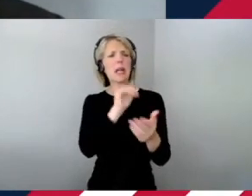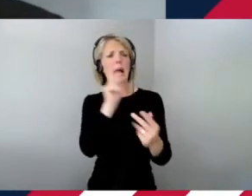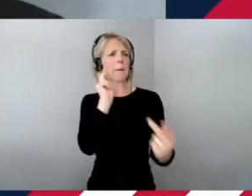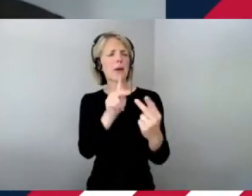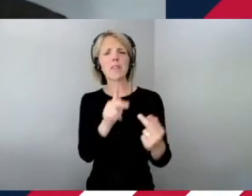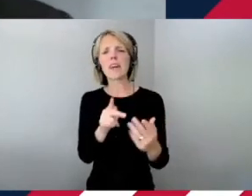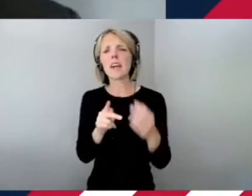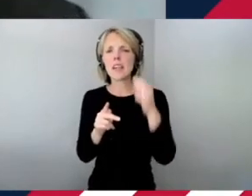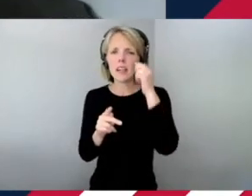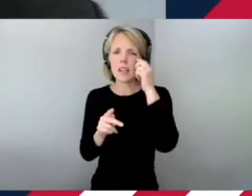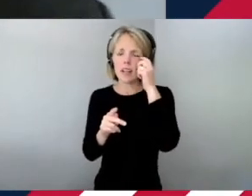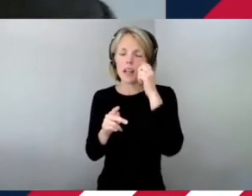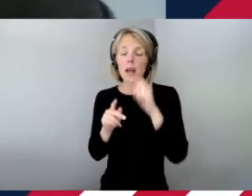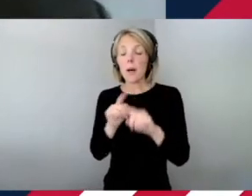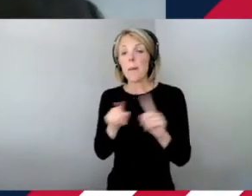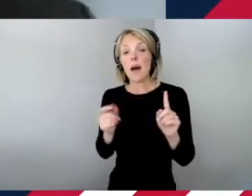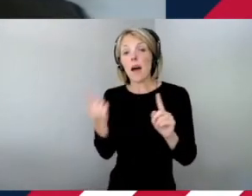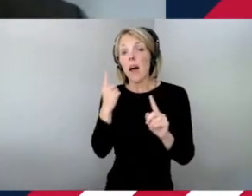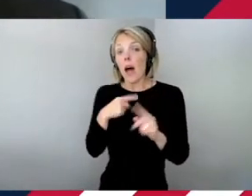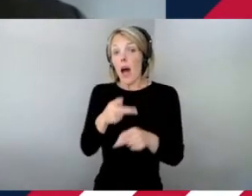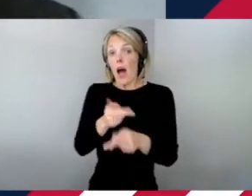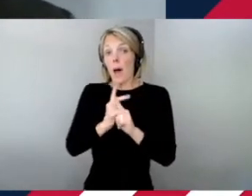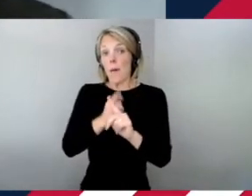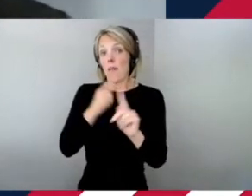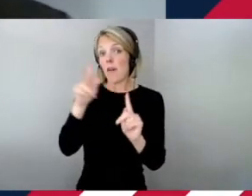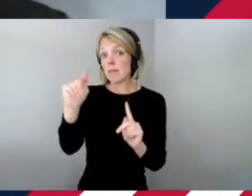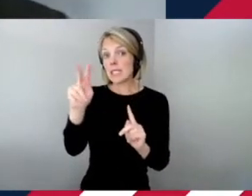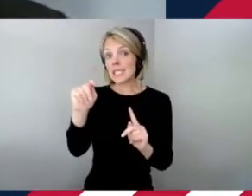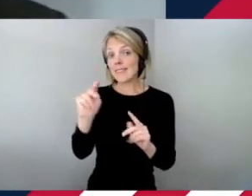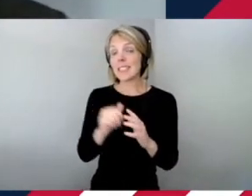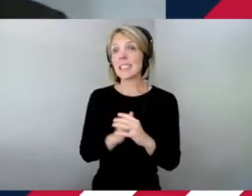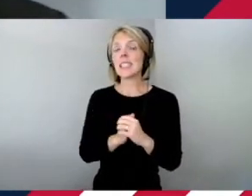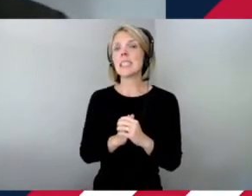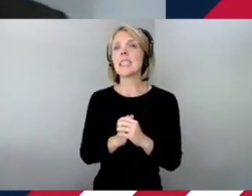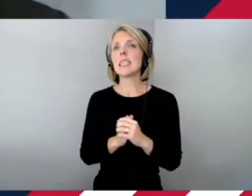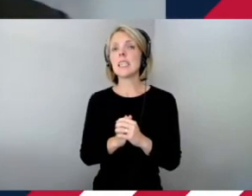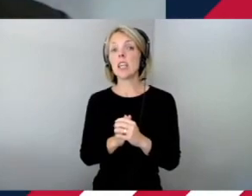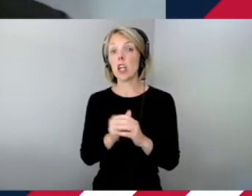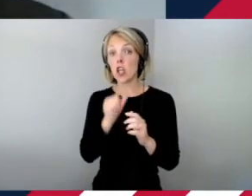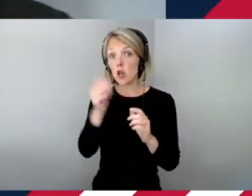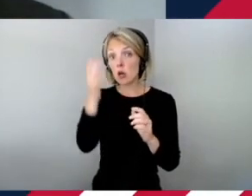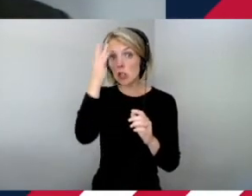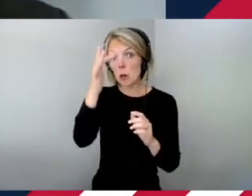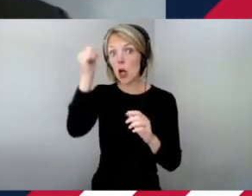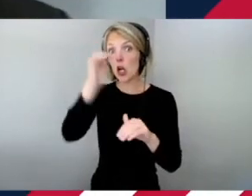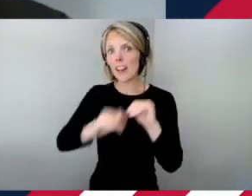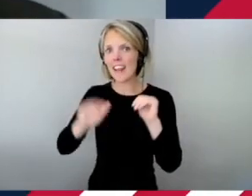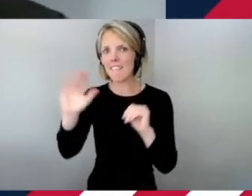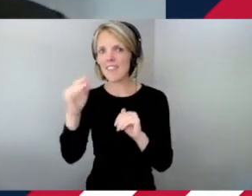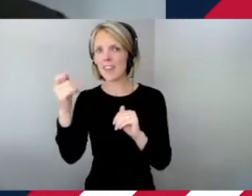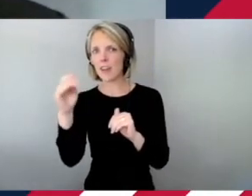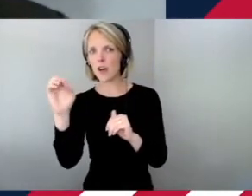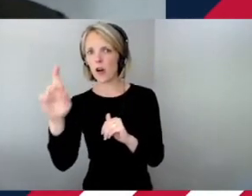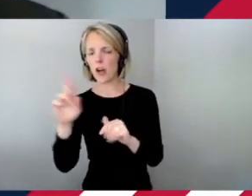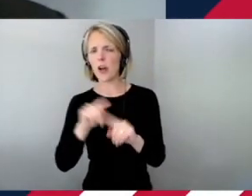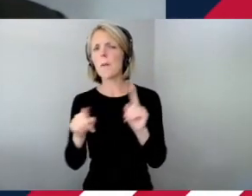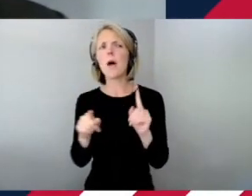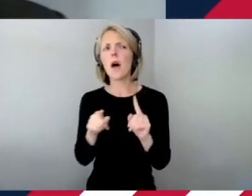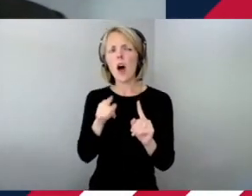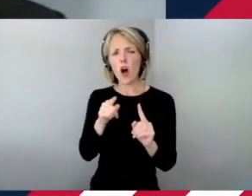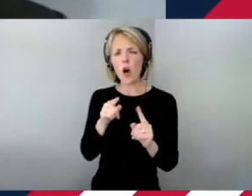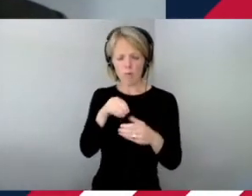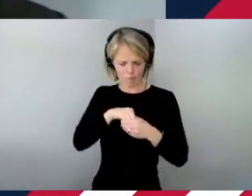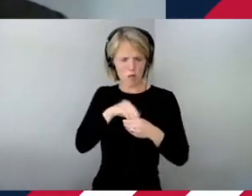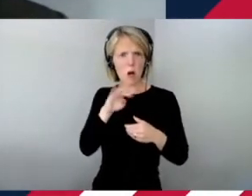from TV. The question isn't, are you smarter than a fifth grader? It is, are you morally purer than